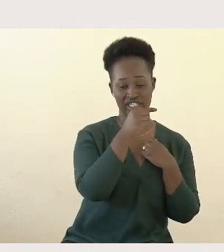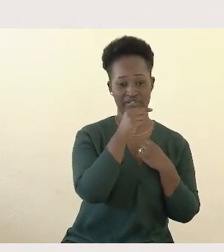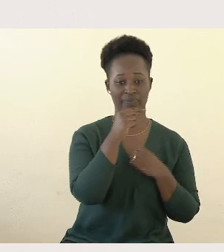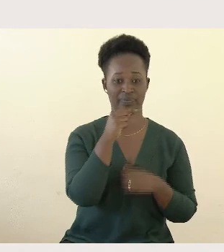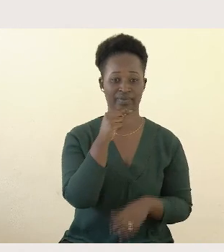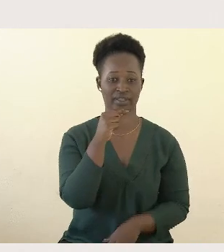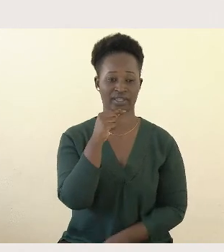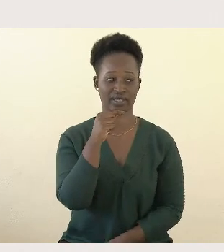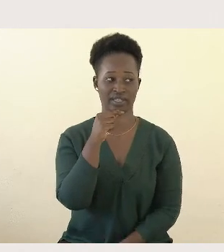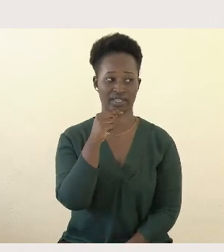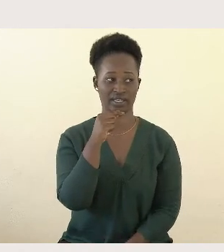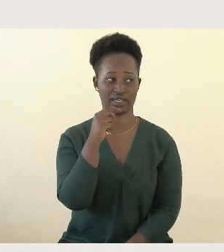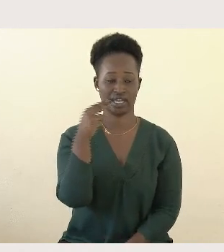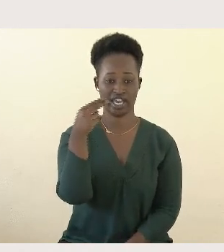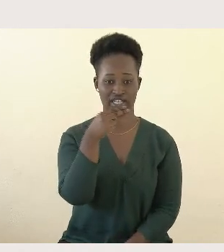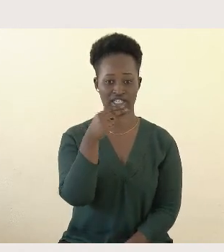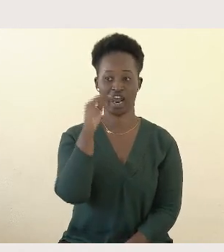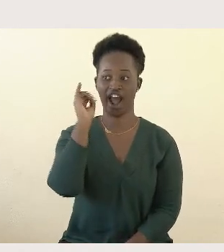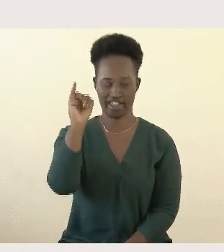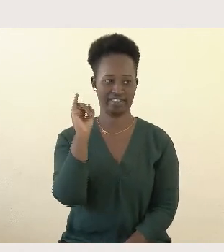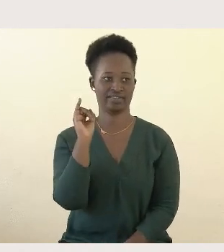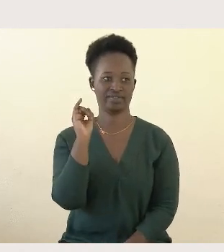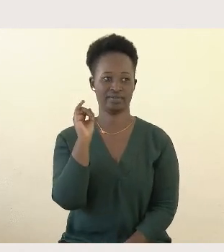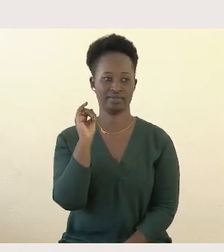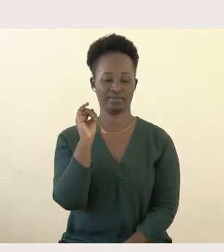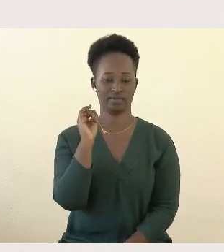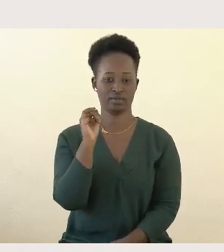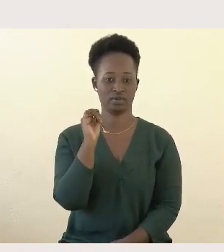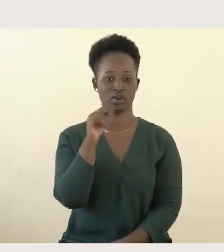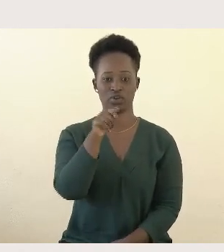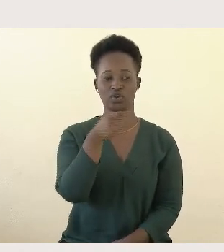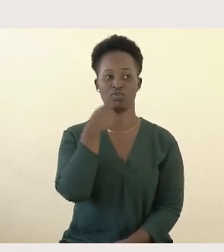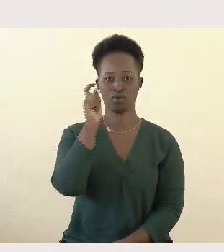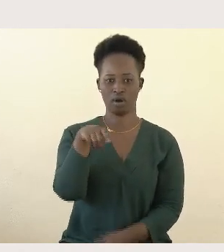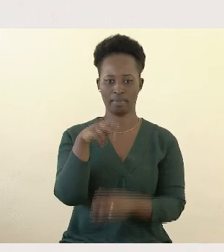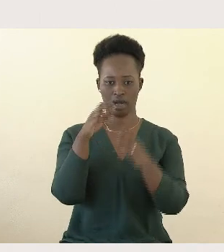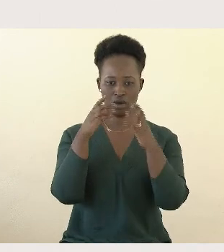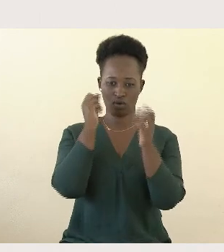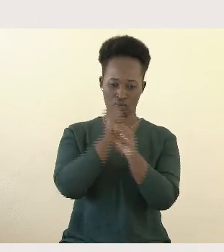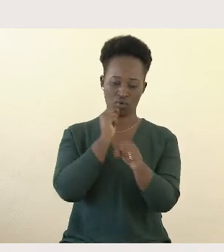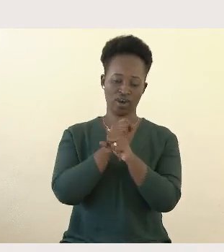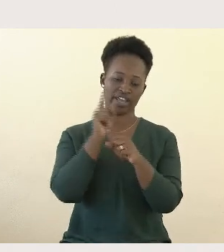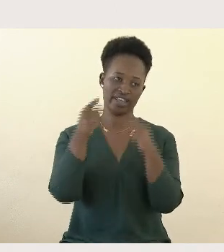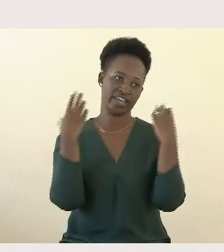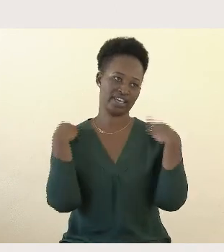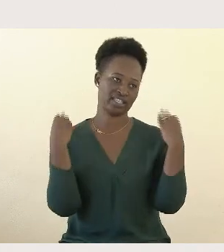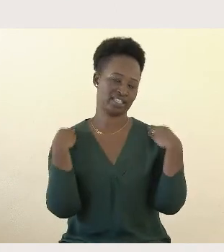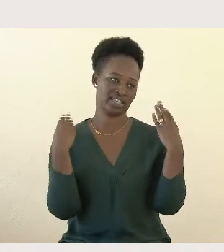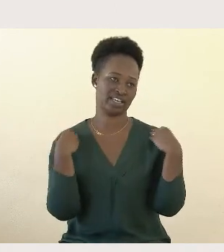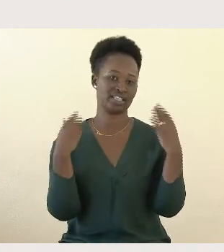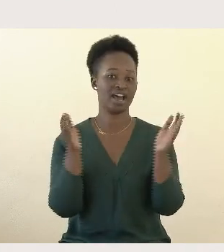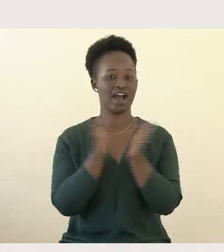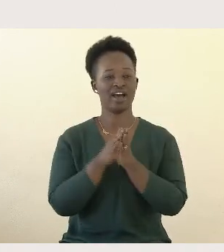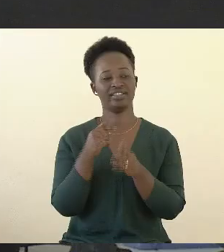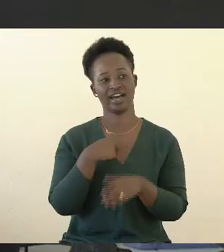G, H, and I. So you have to go through that exercise, and I